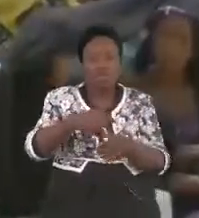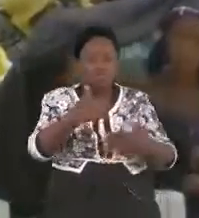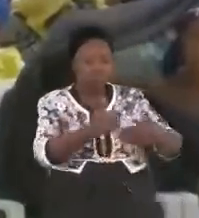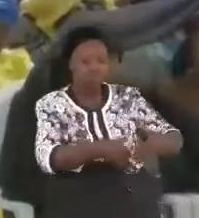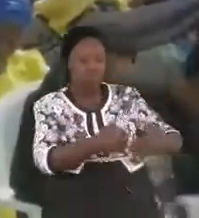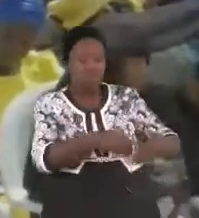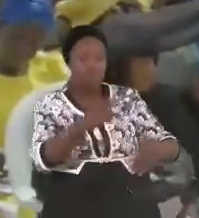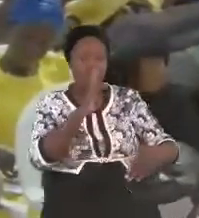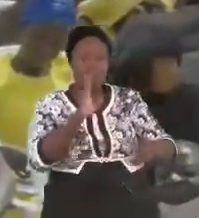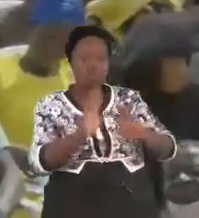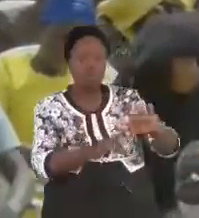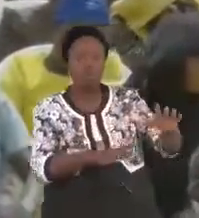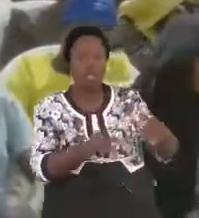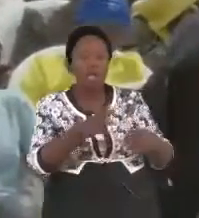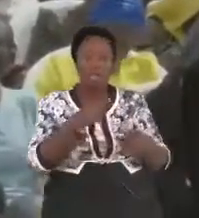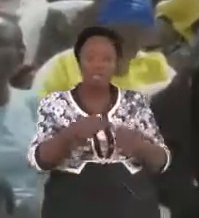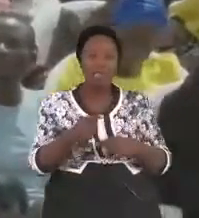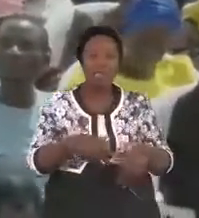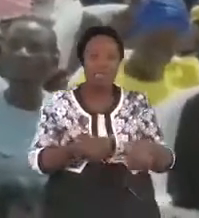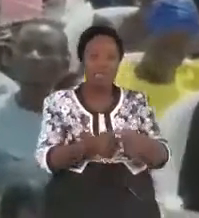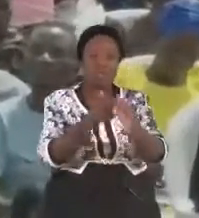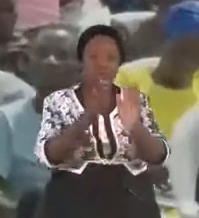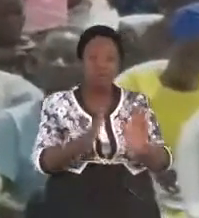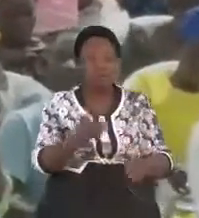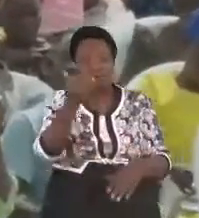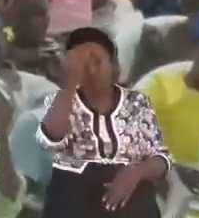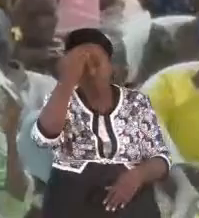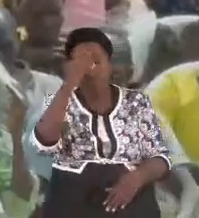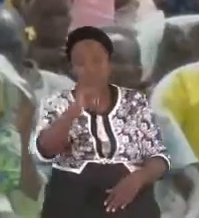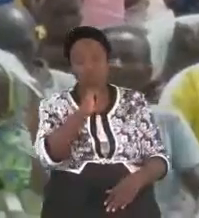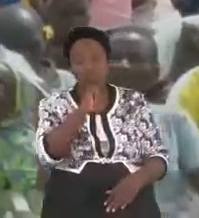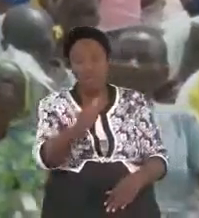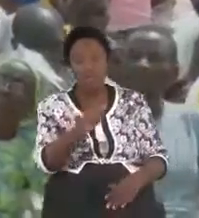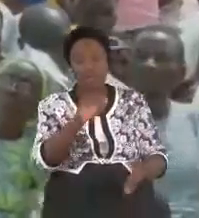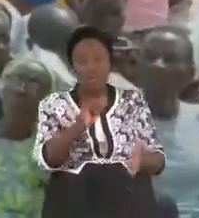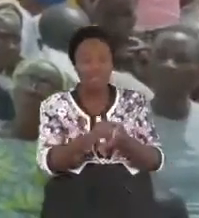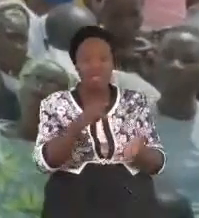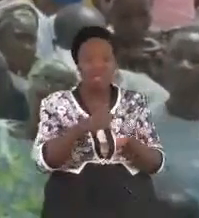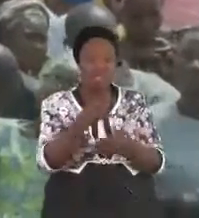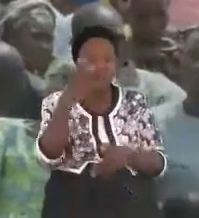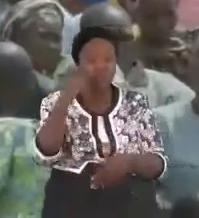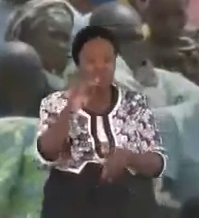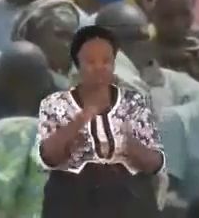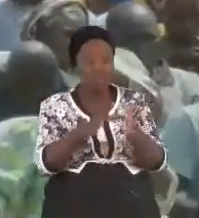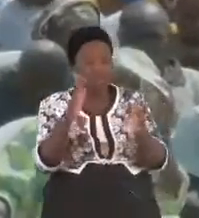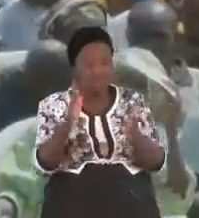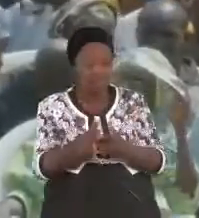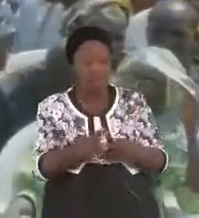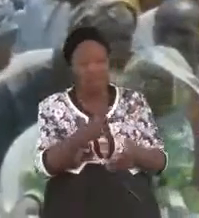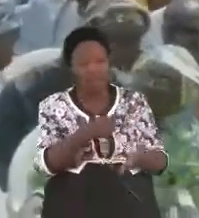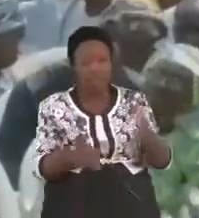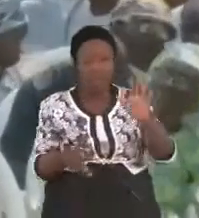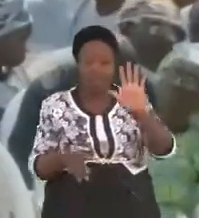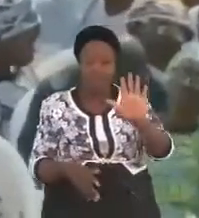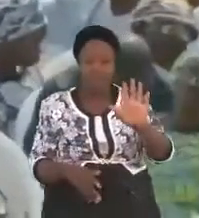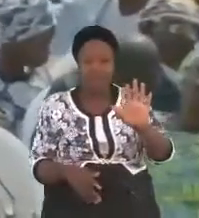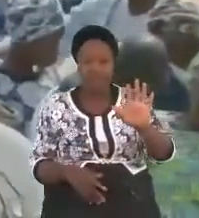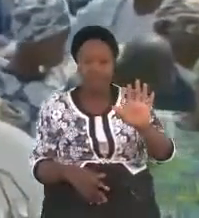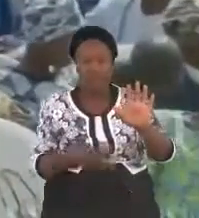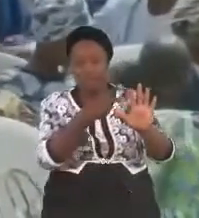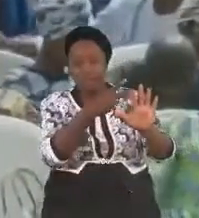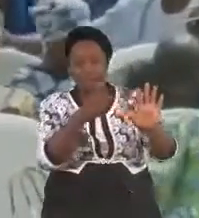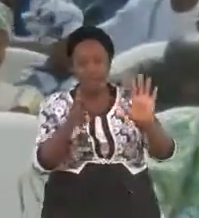disciples knew not that it was jesus look at verse five in verse five it